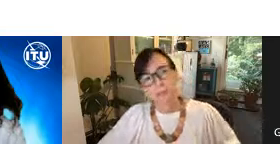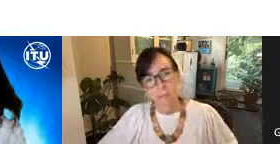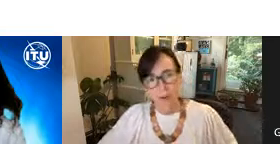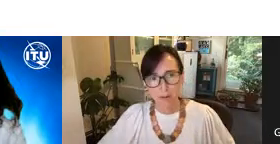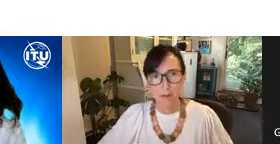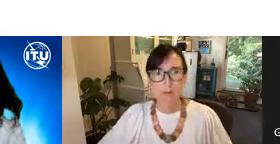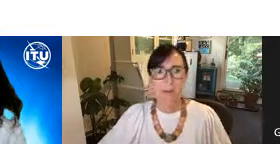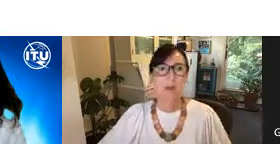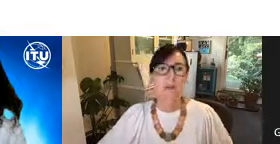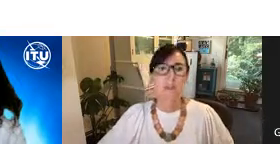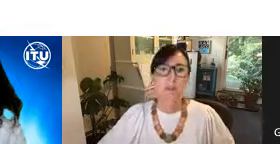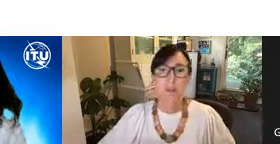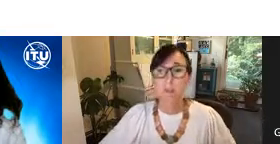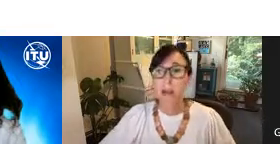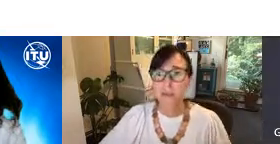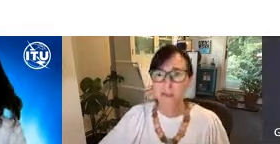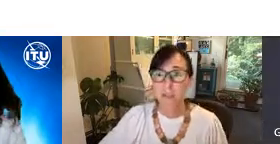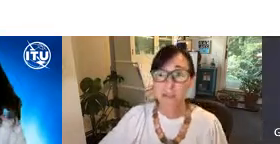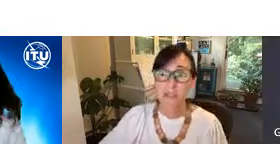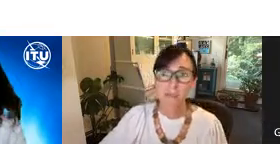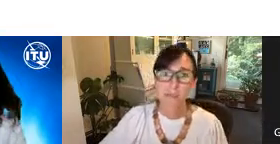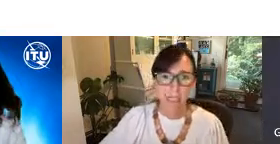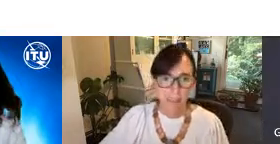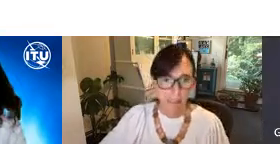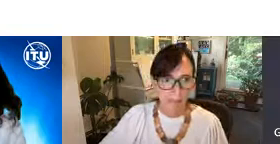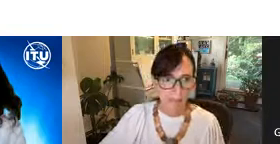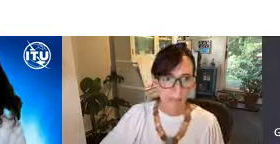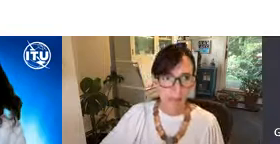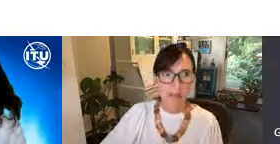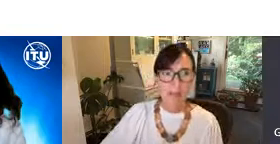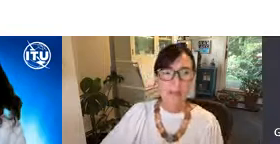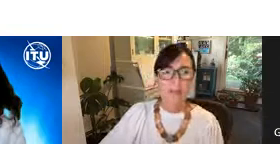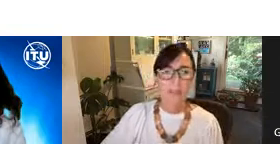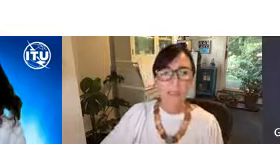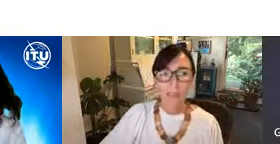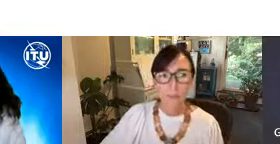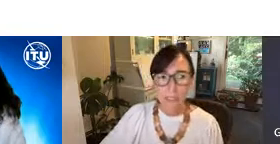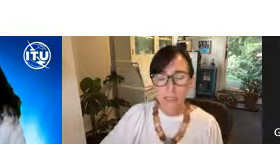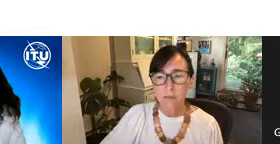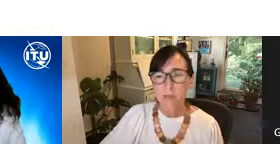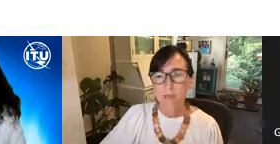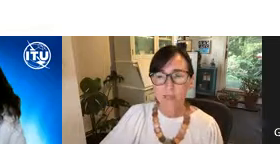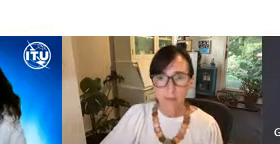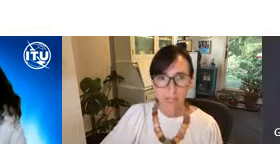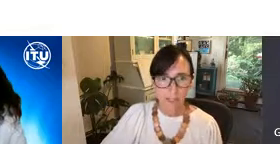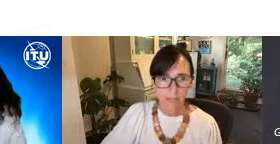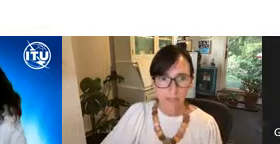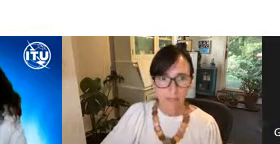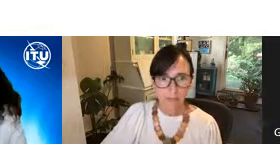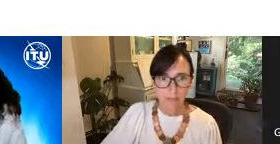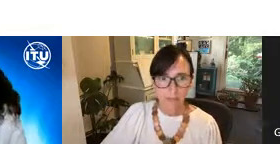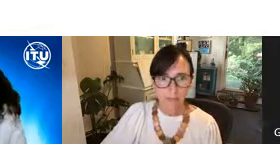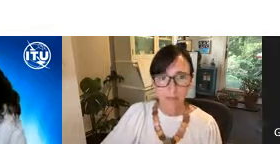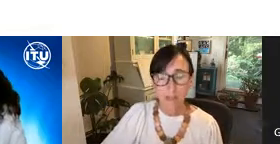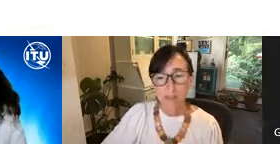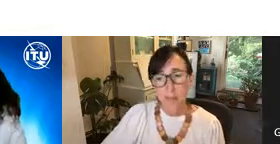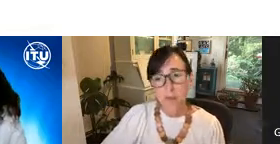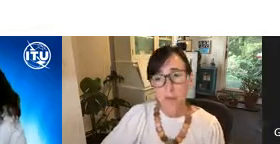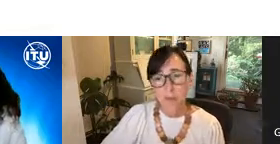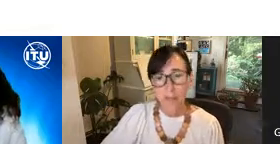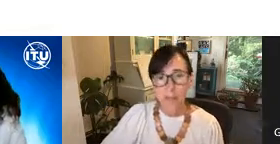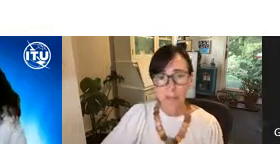who has a physical impairment might require a special mouse or an adjustable desk. This is reasonable accommodation,